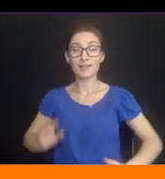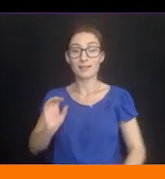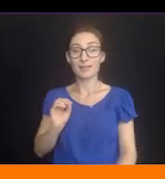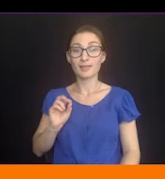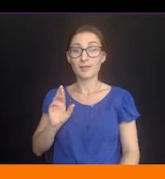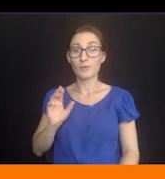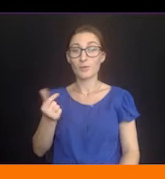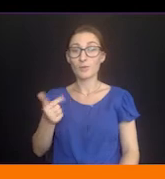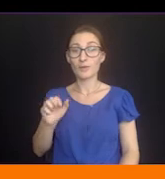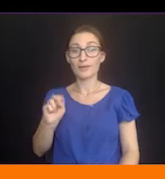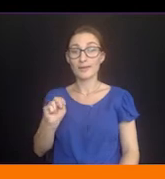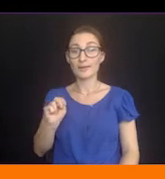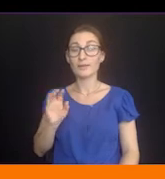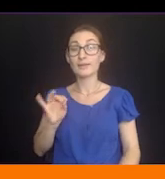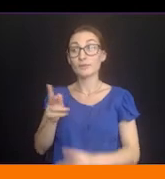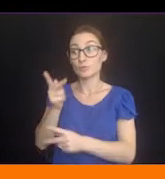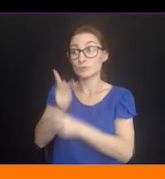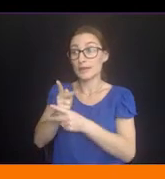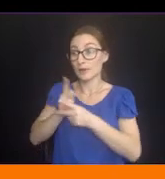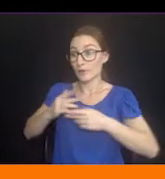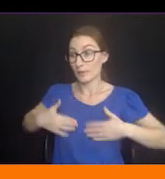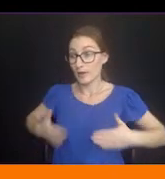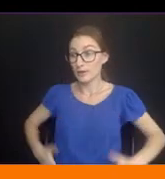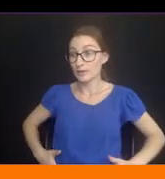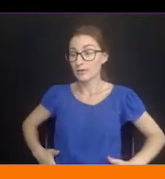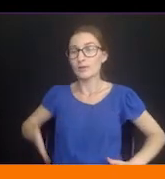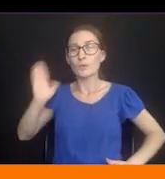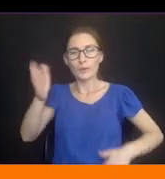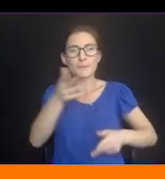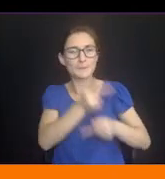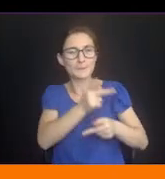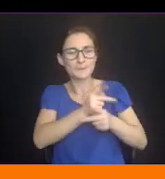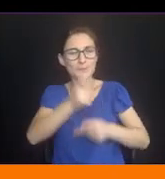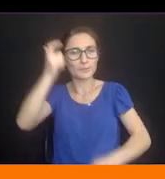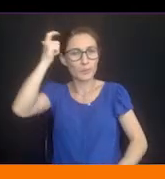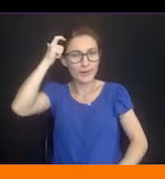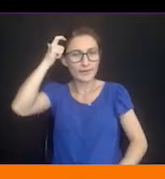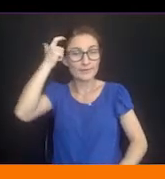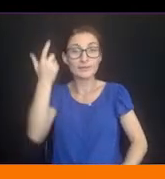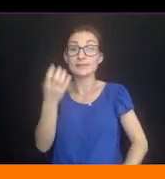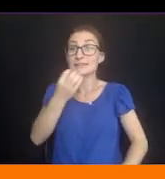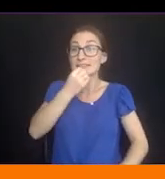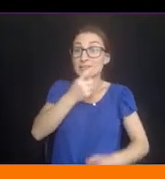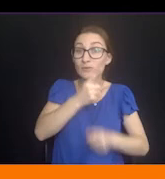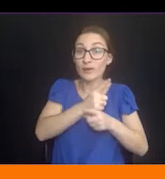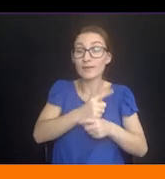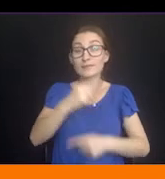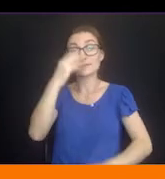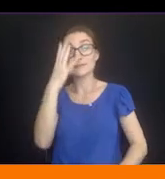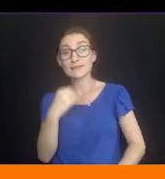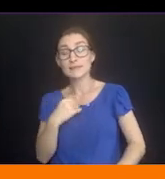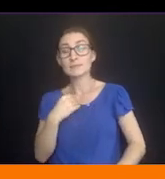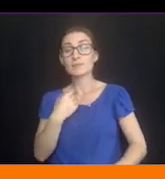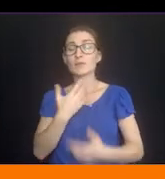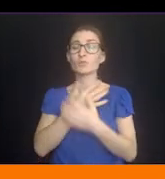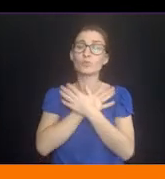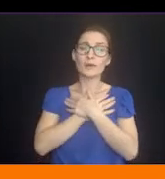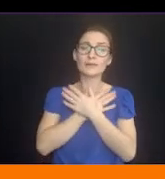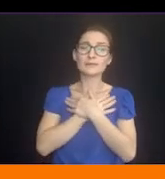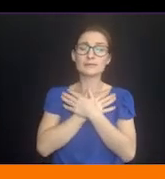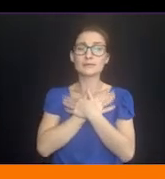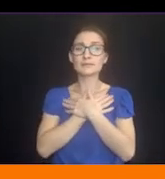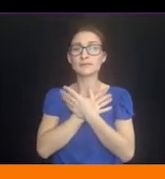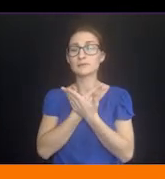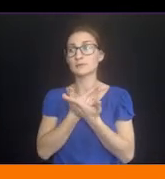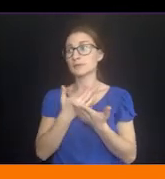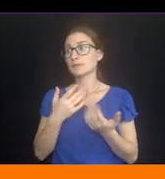it's an organ that has all these different spheres in it. But as a physical organ, if you take good care of your brain by taking care of your body, by